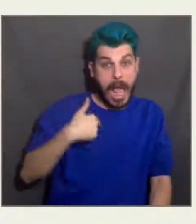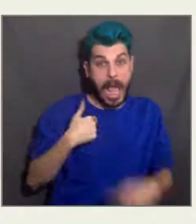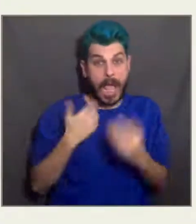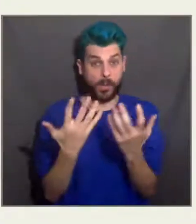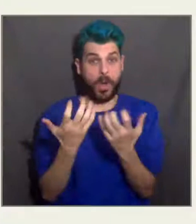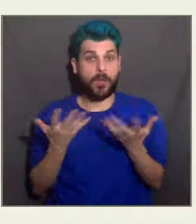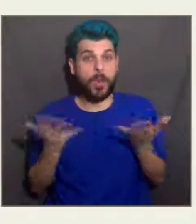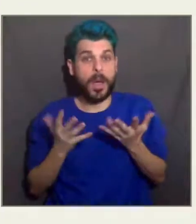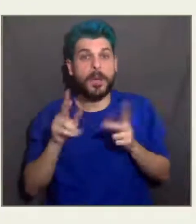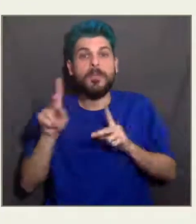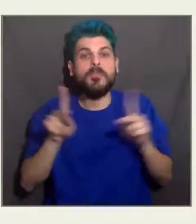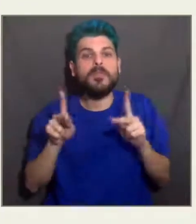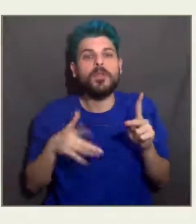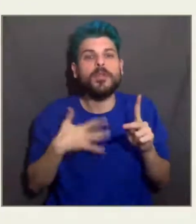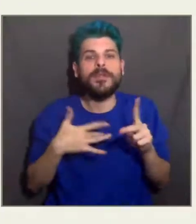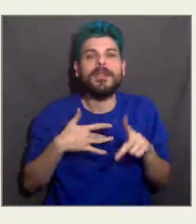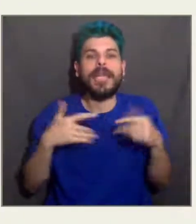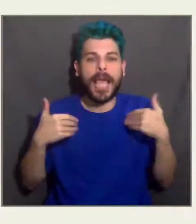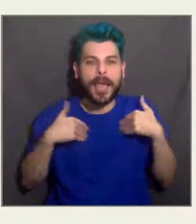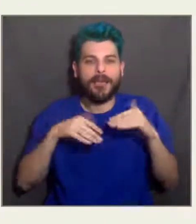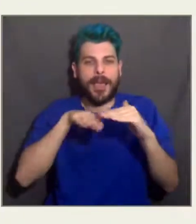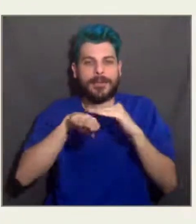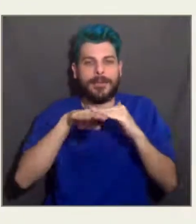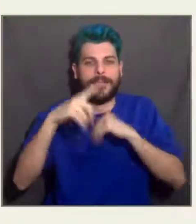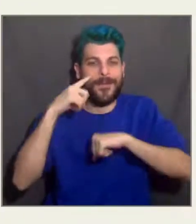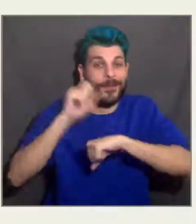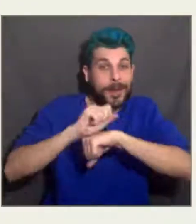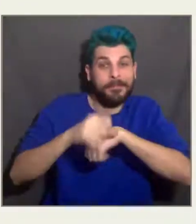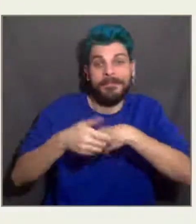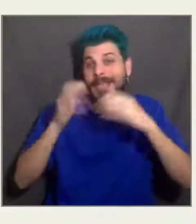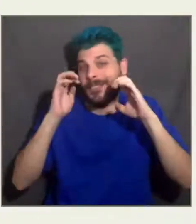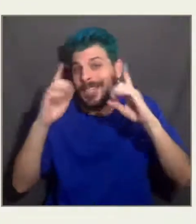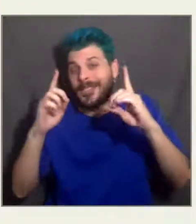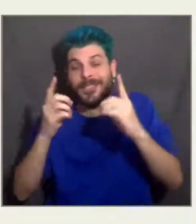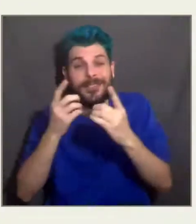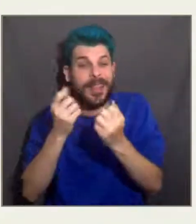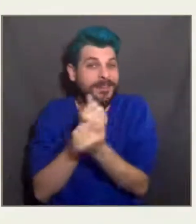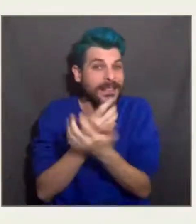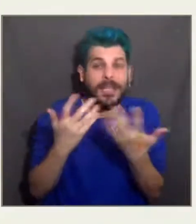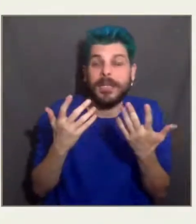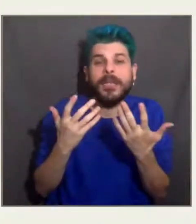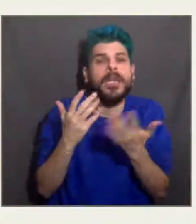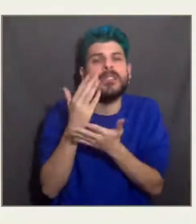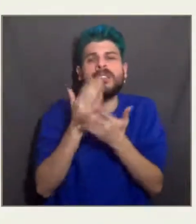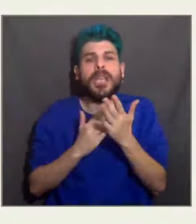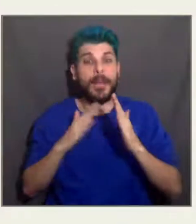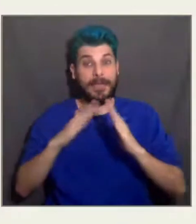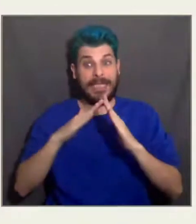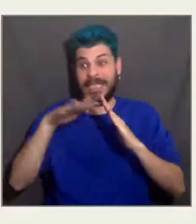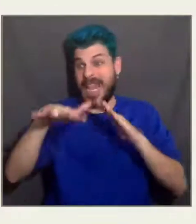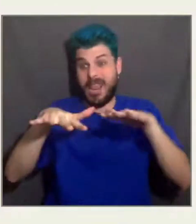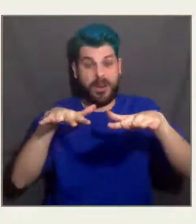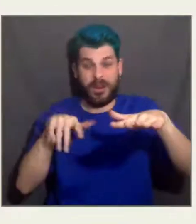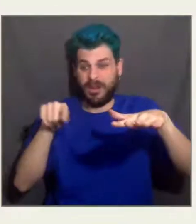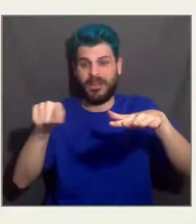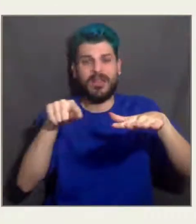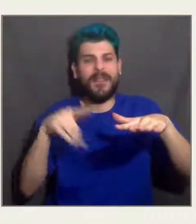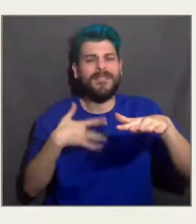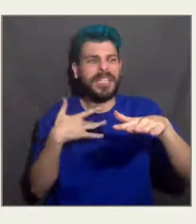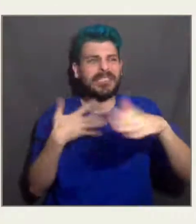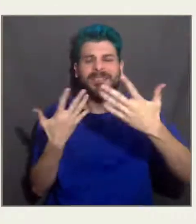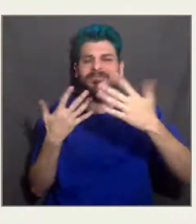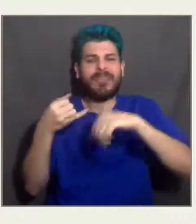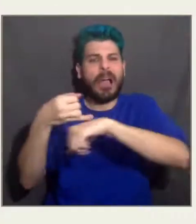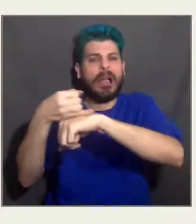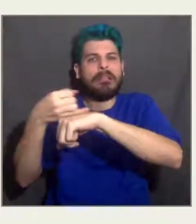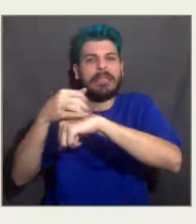are places that are essentially islands because people can't access safely and affordably the things that they need in